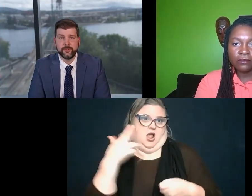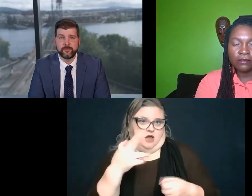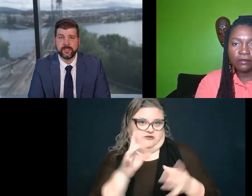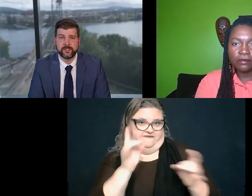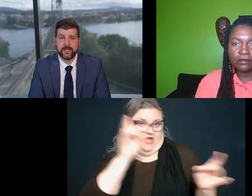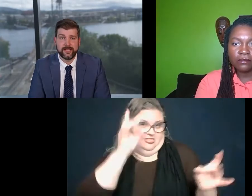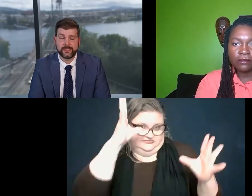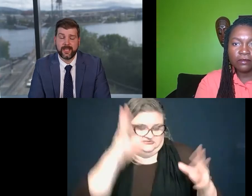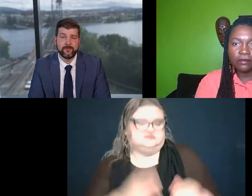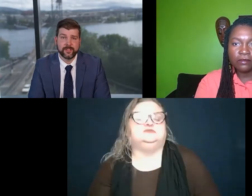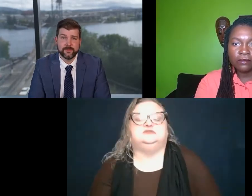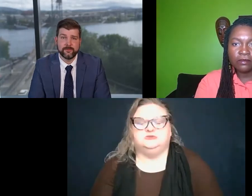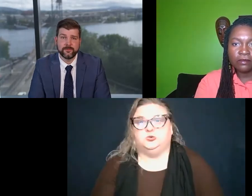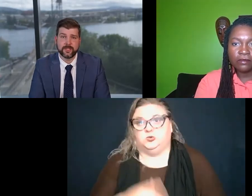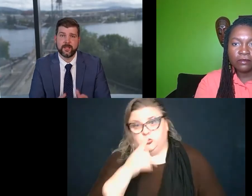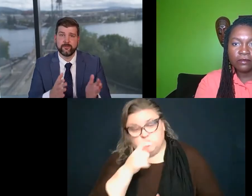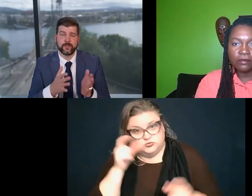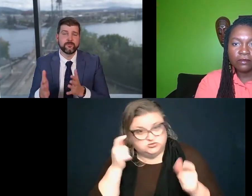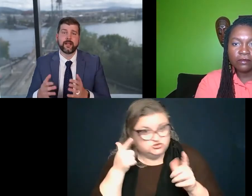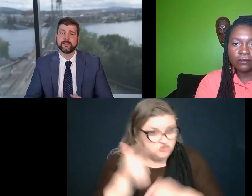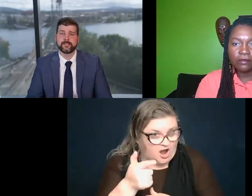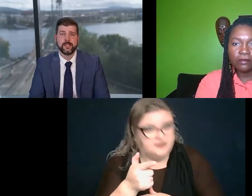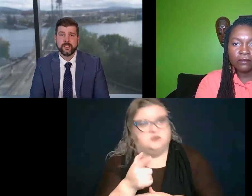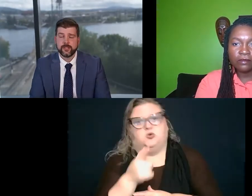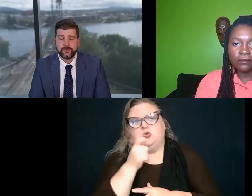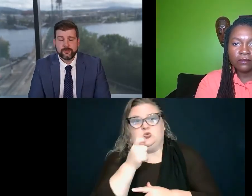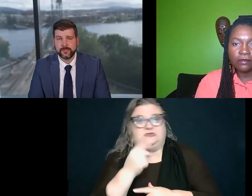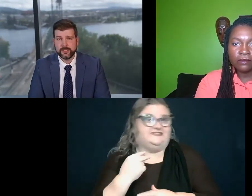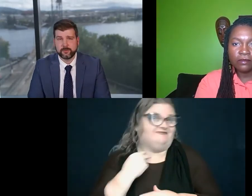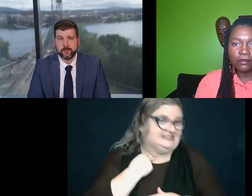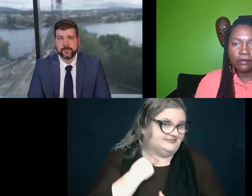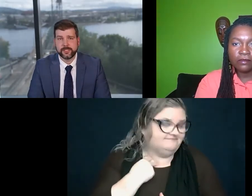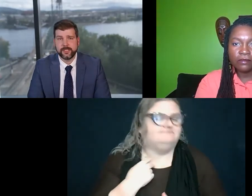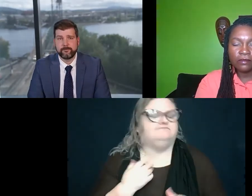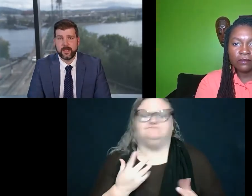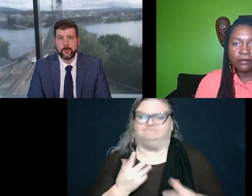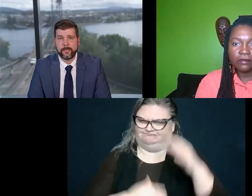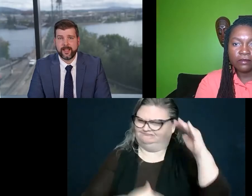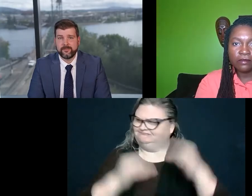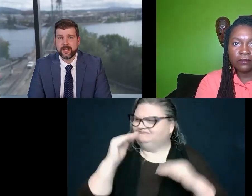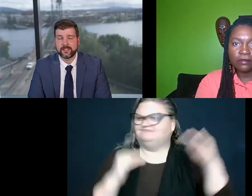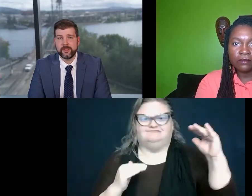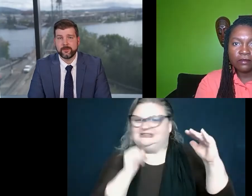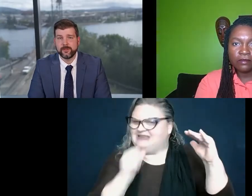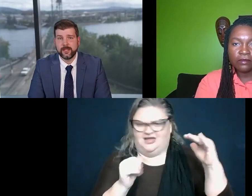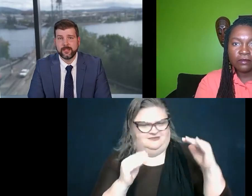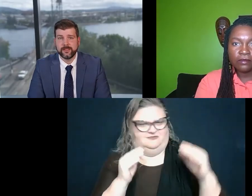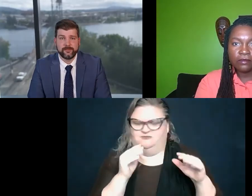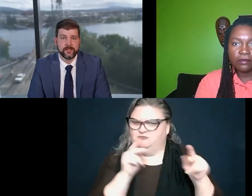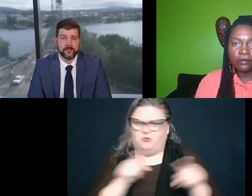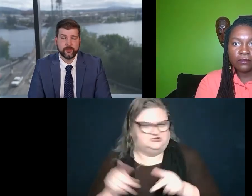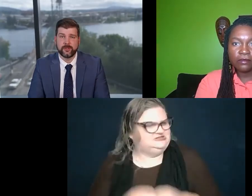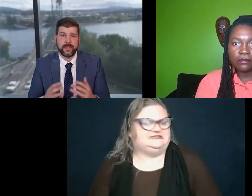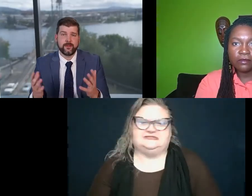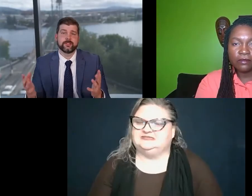look at who's been shot and victims of gun violence, hugely disproportionate. I've talked to people